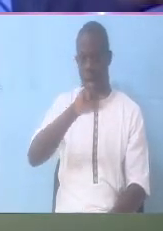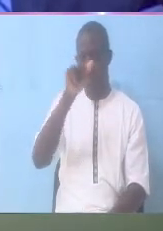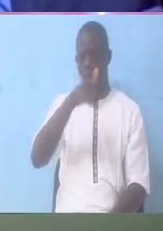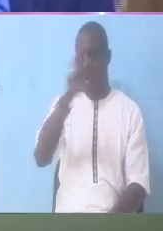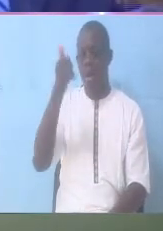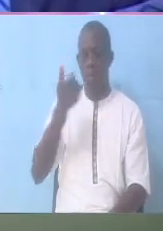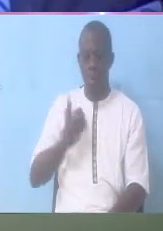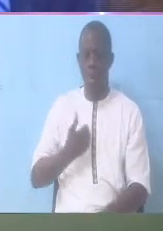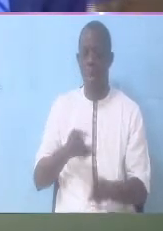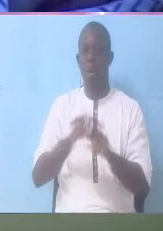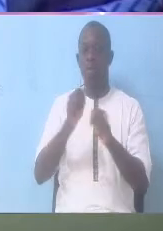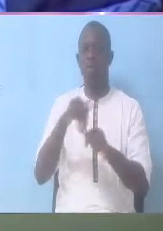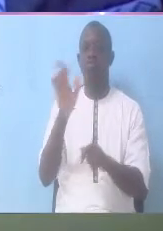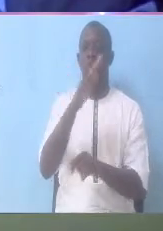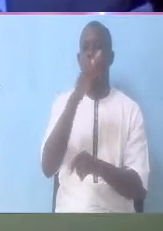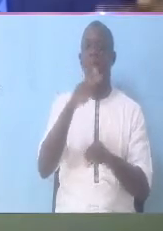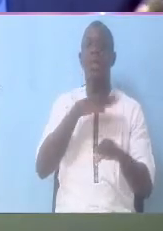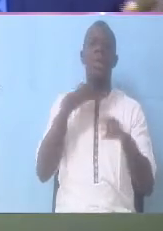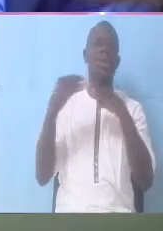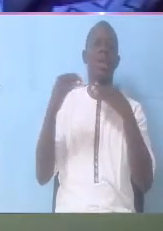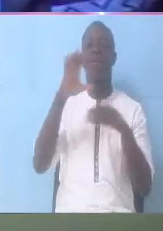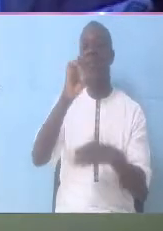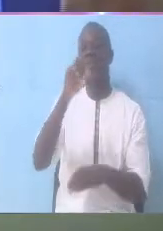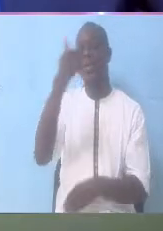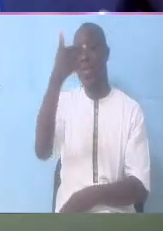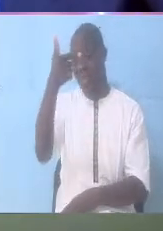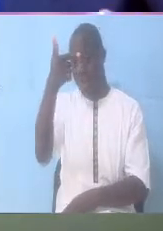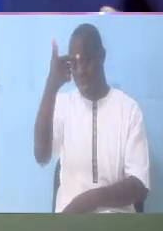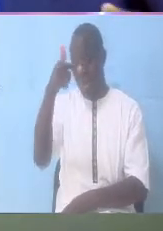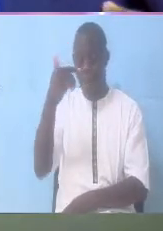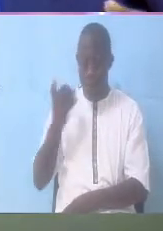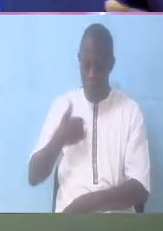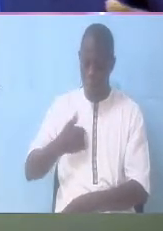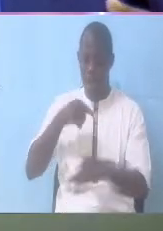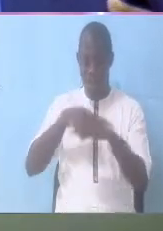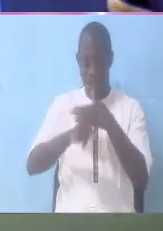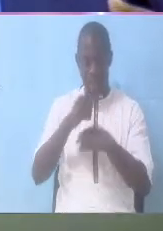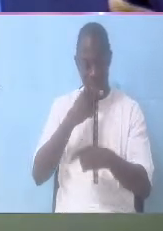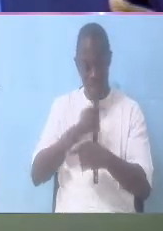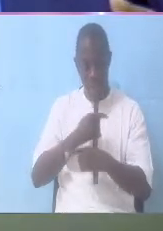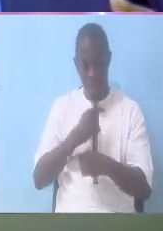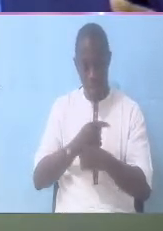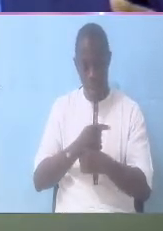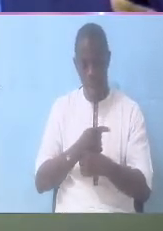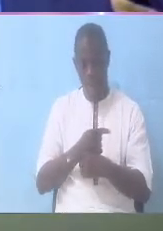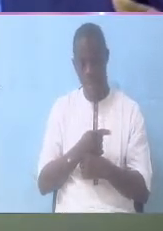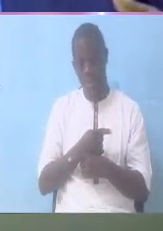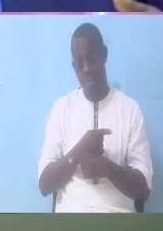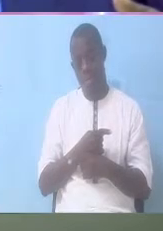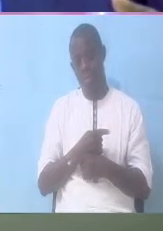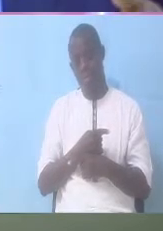would go and kill 57 people in Gambia, and